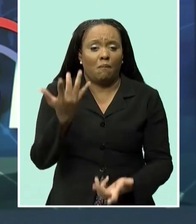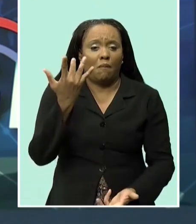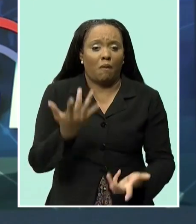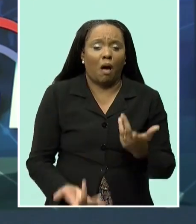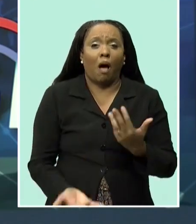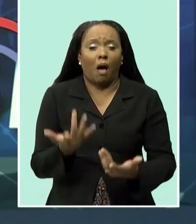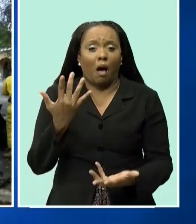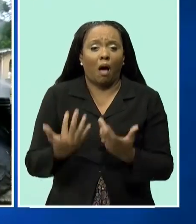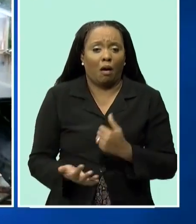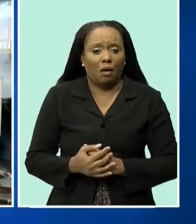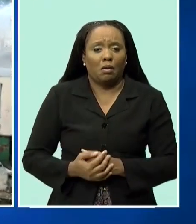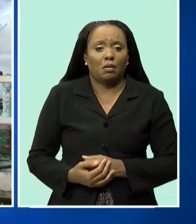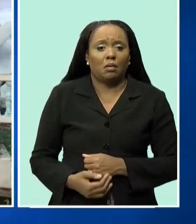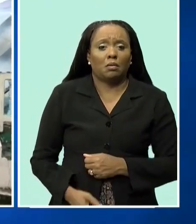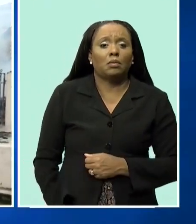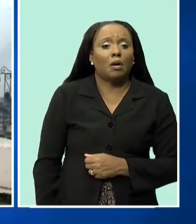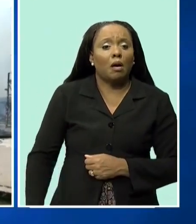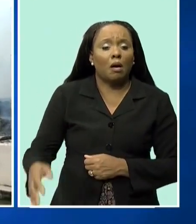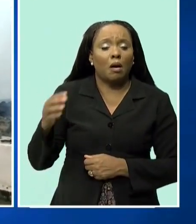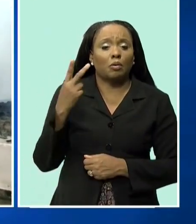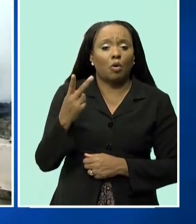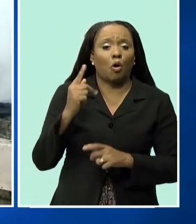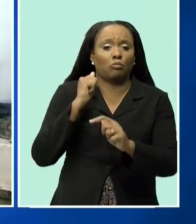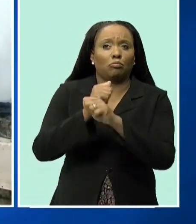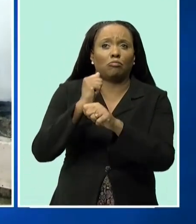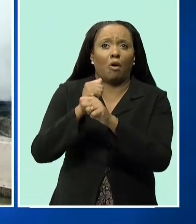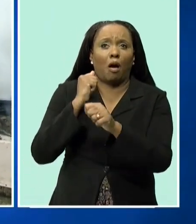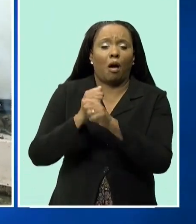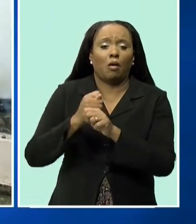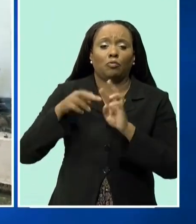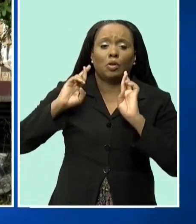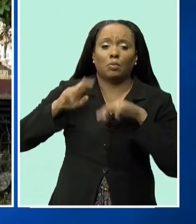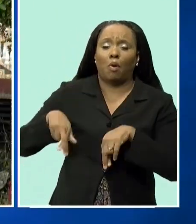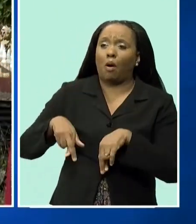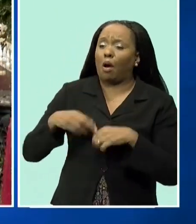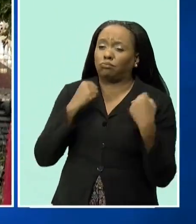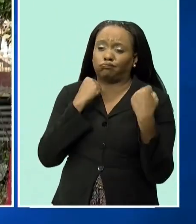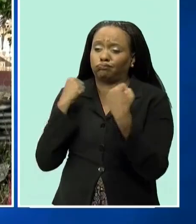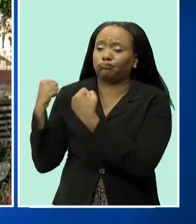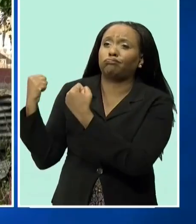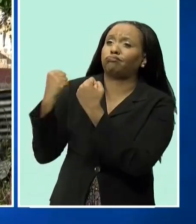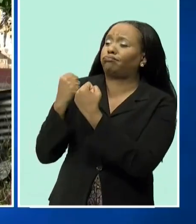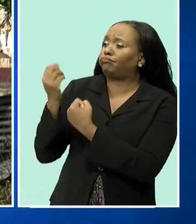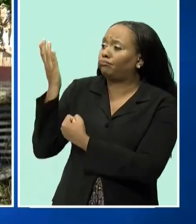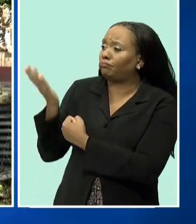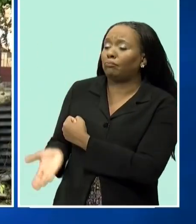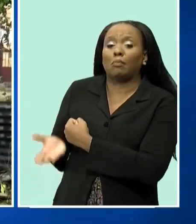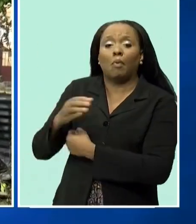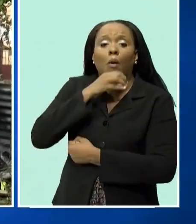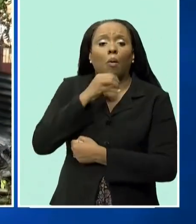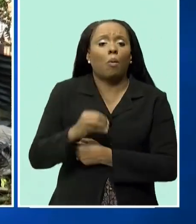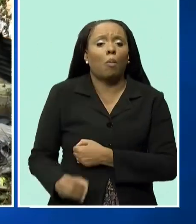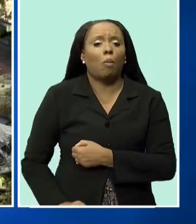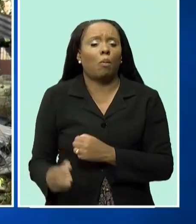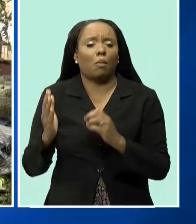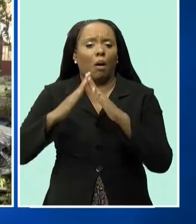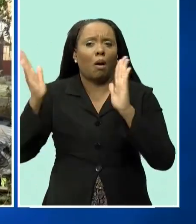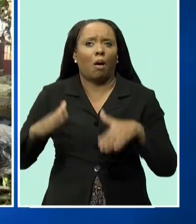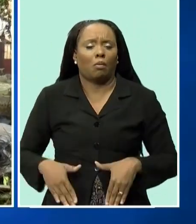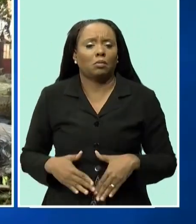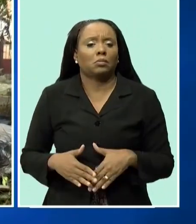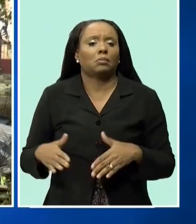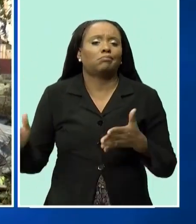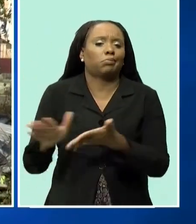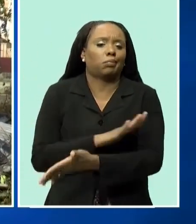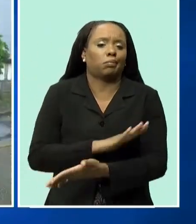6 fire officers and 2 tenders from the Bridgetown station responded to what turned out to be a derelict house on fire. The house was